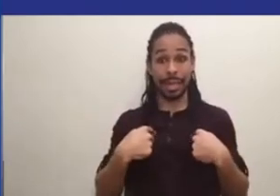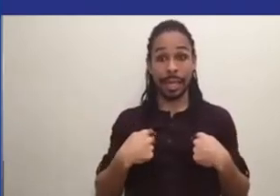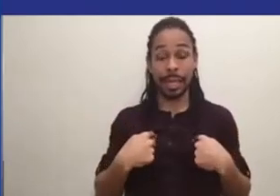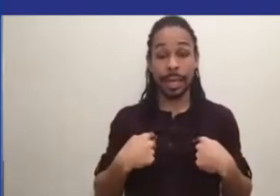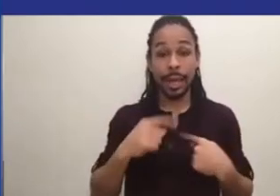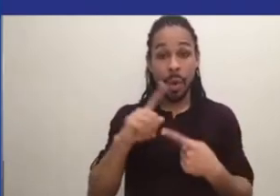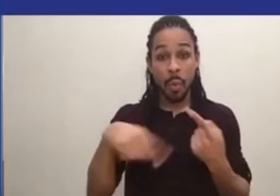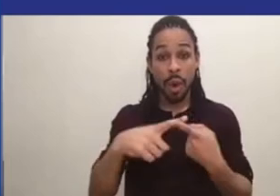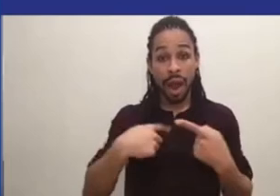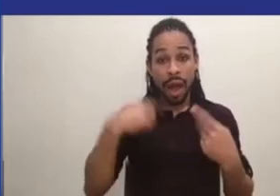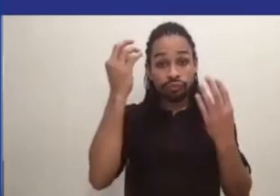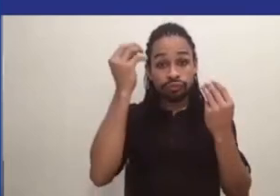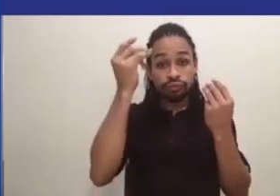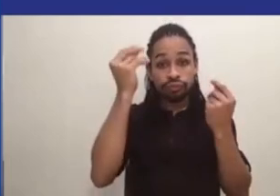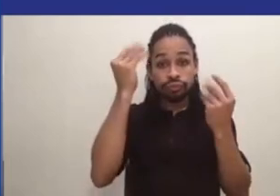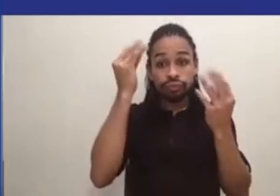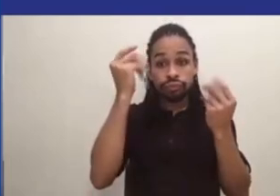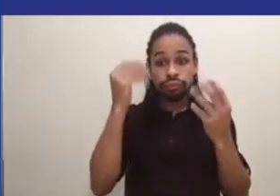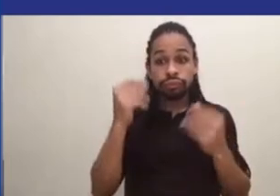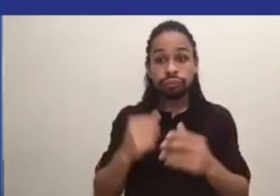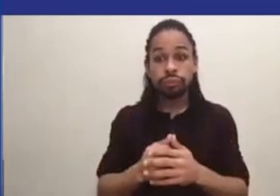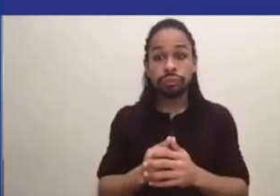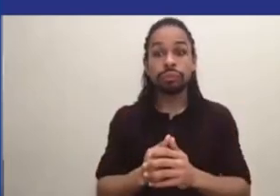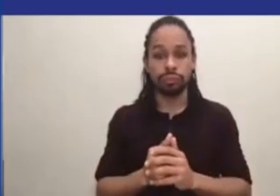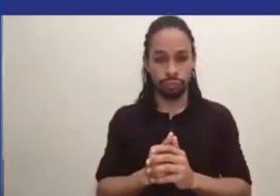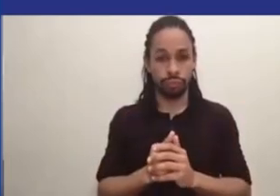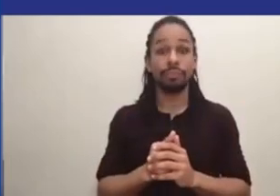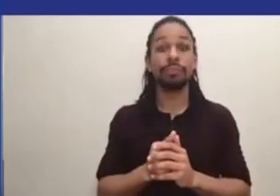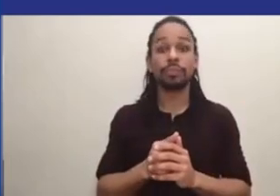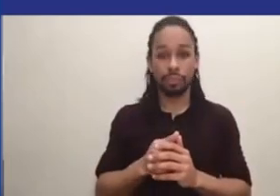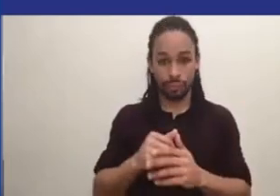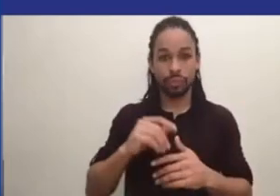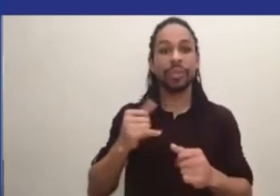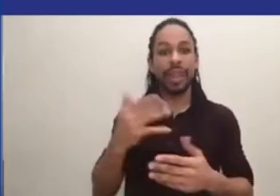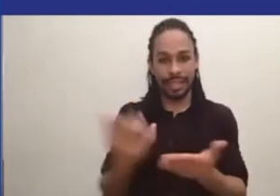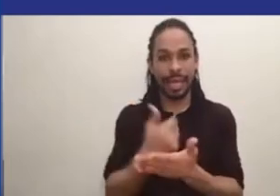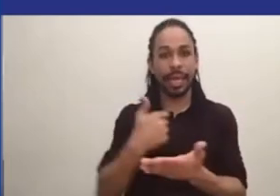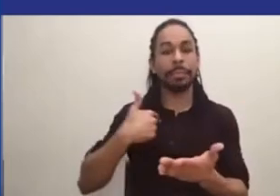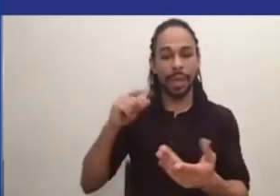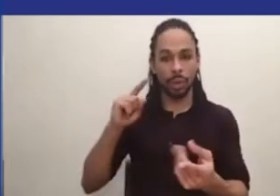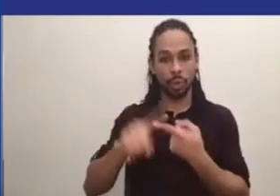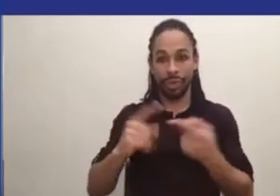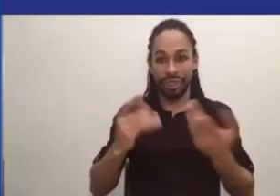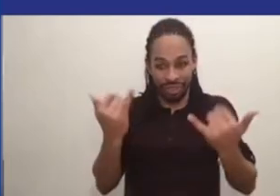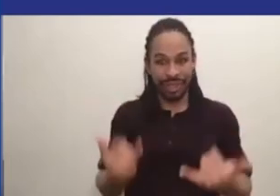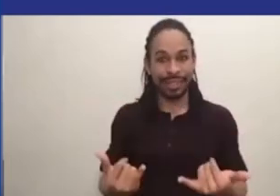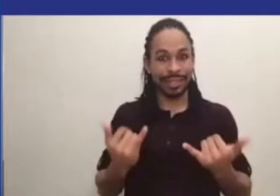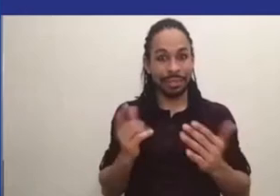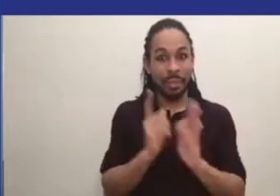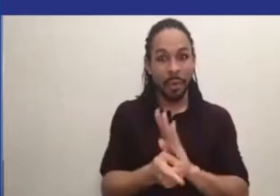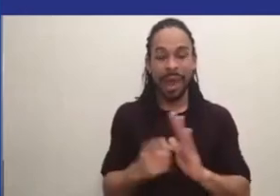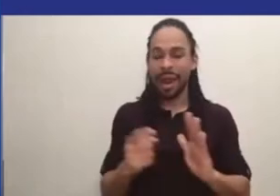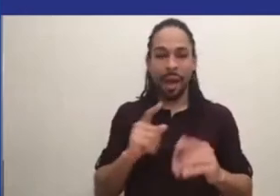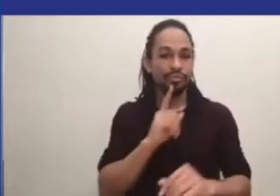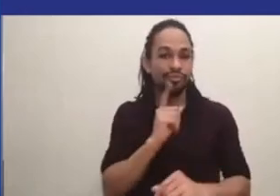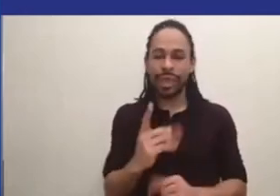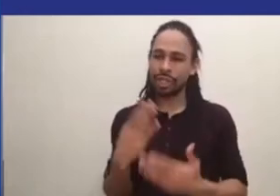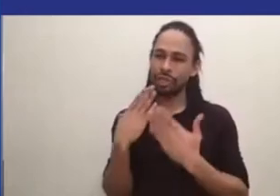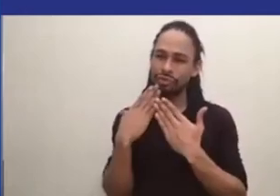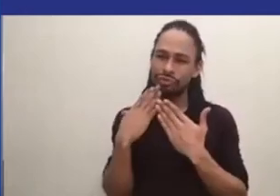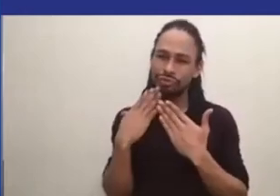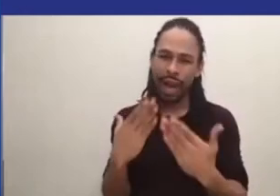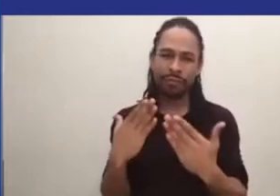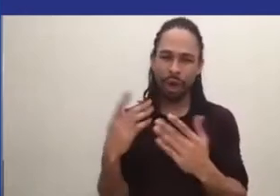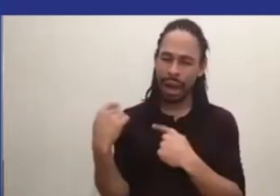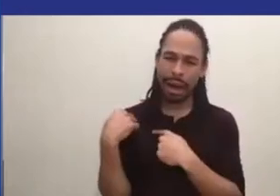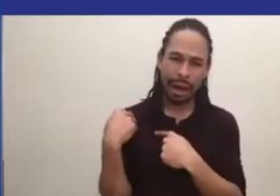that and how that has taken me to where I am currently in this place, I can only be but grateful, because I